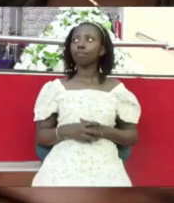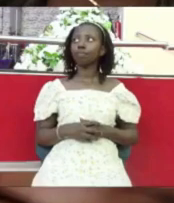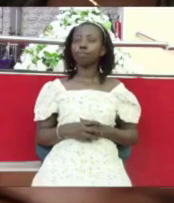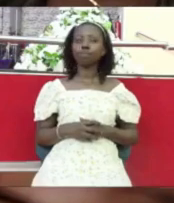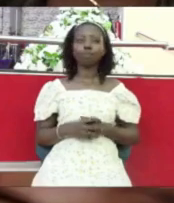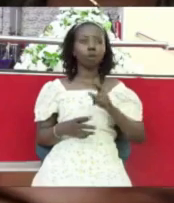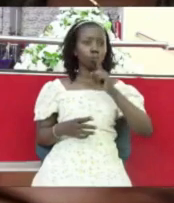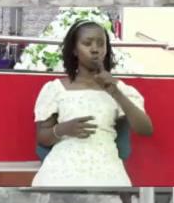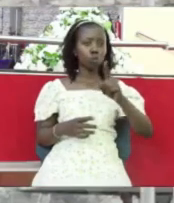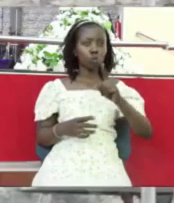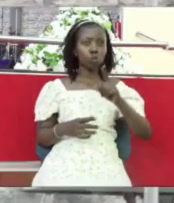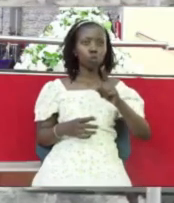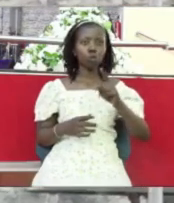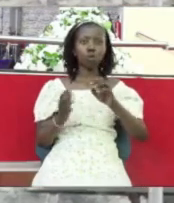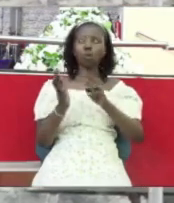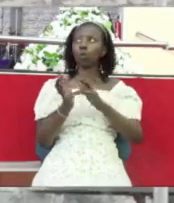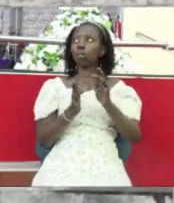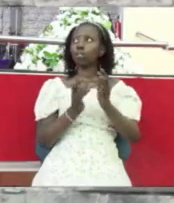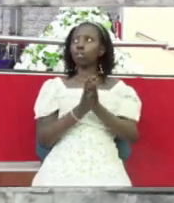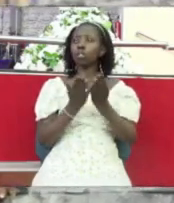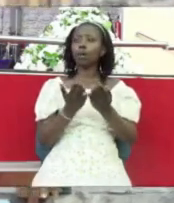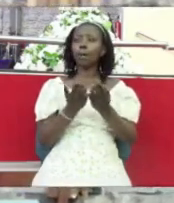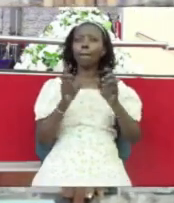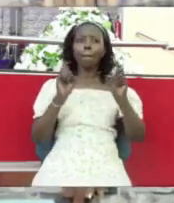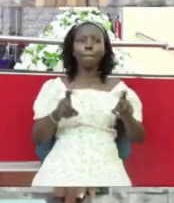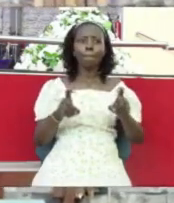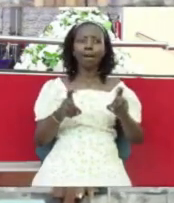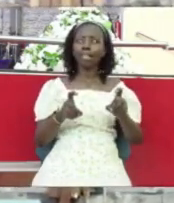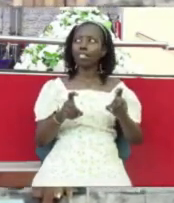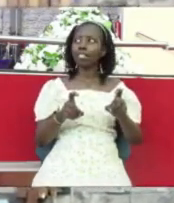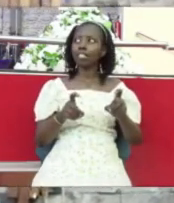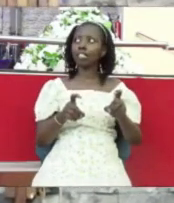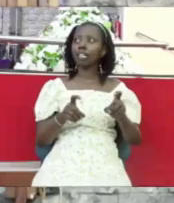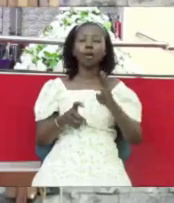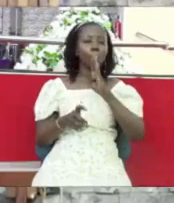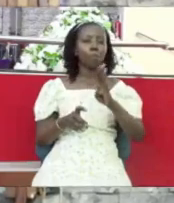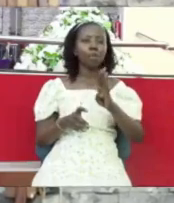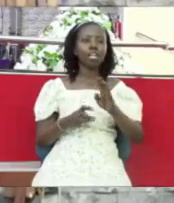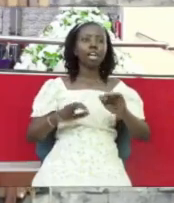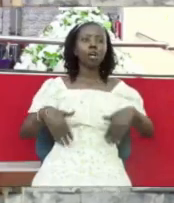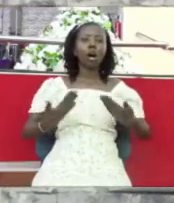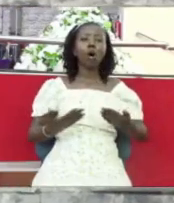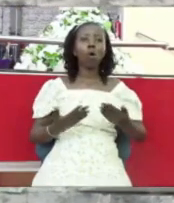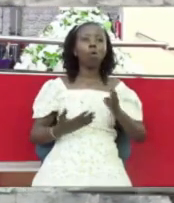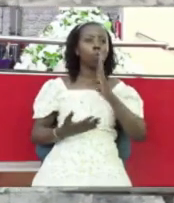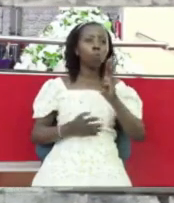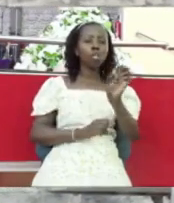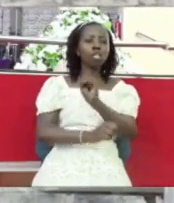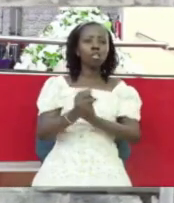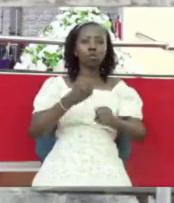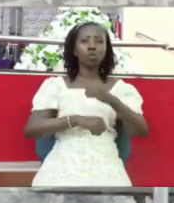So the gospel ought to affect our social engagements with people. Injili inastahili iweze kuathiri